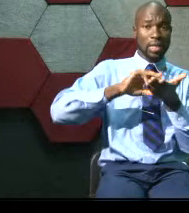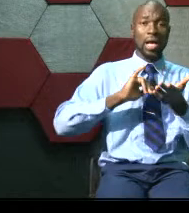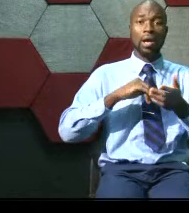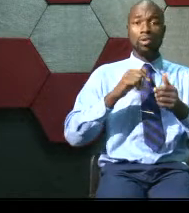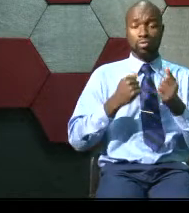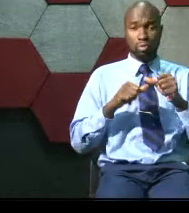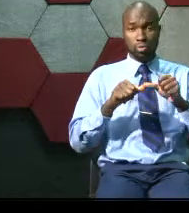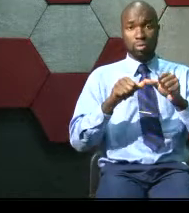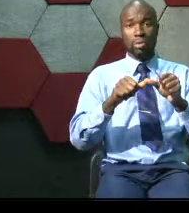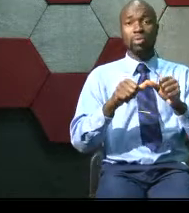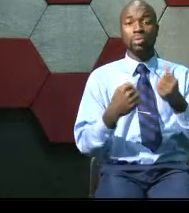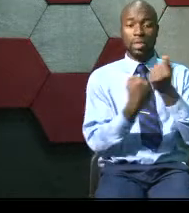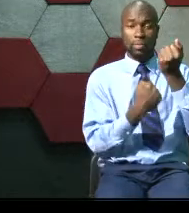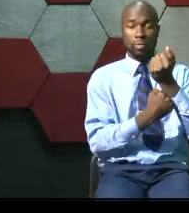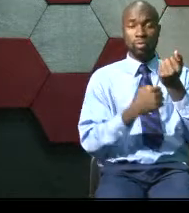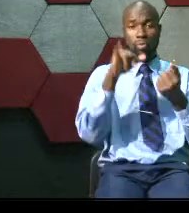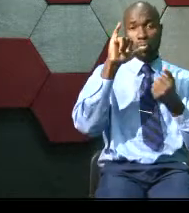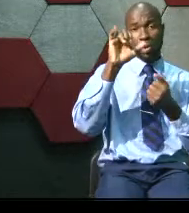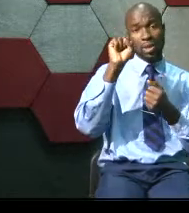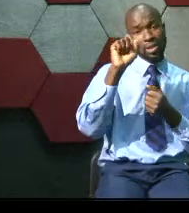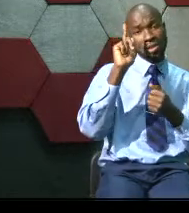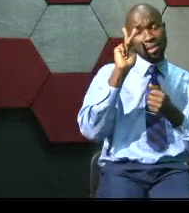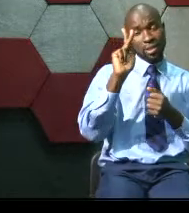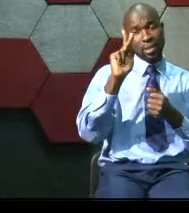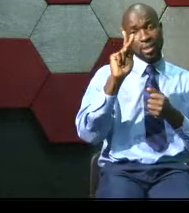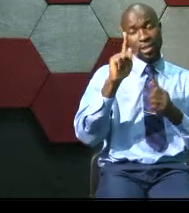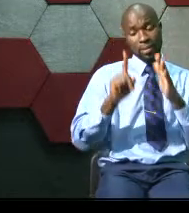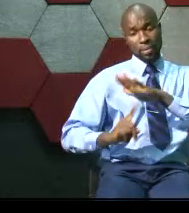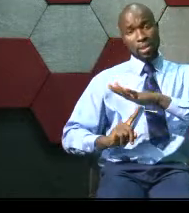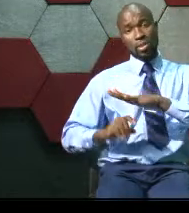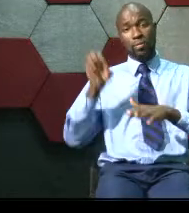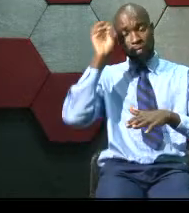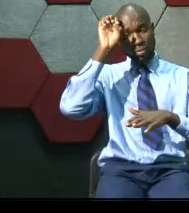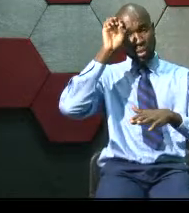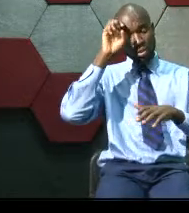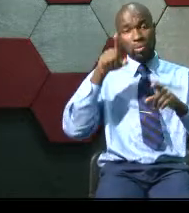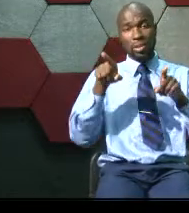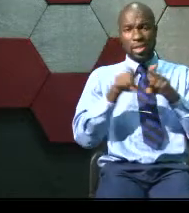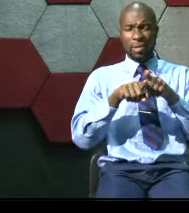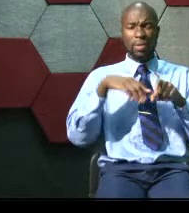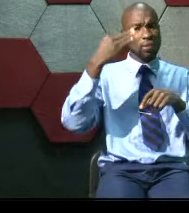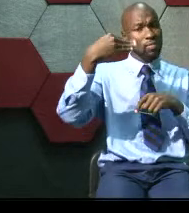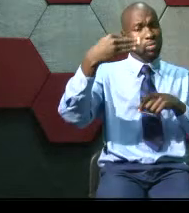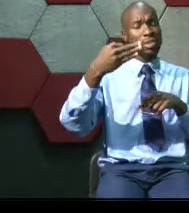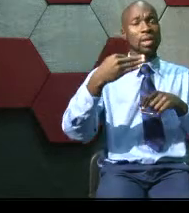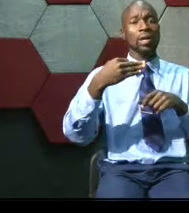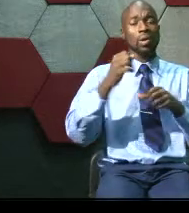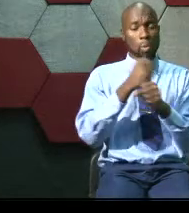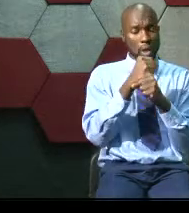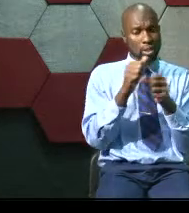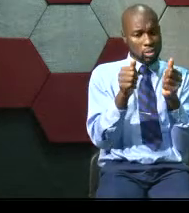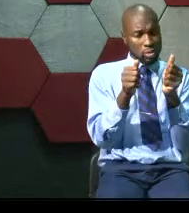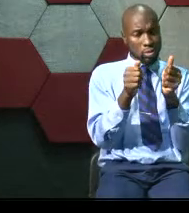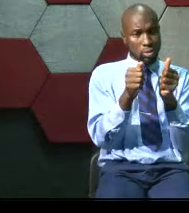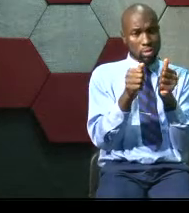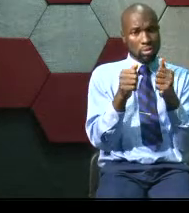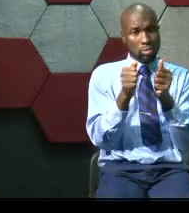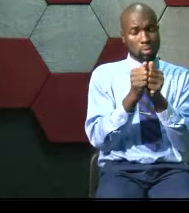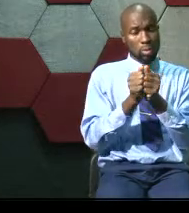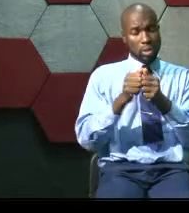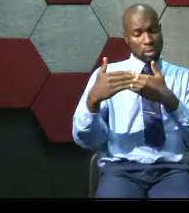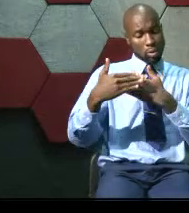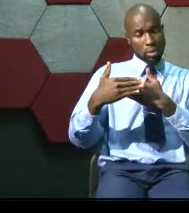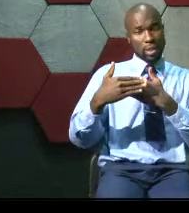continued support to YSK as the Ministry of Education and look forward to working even closer next year.